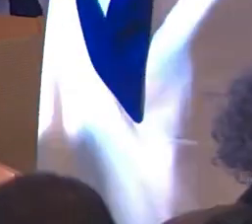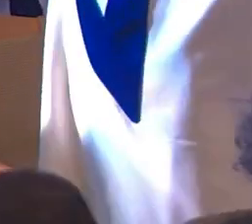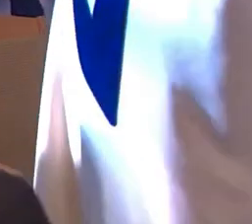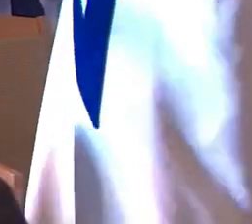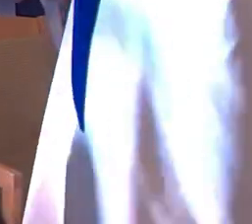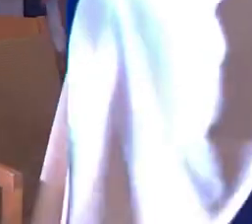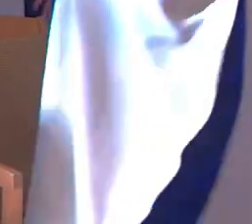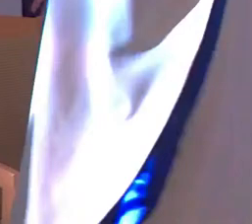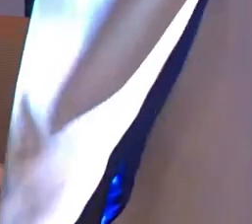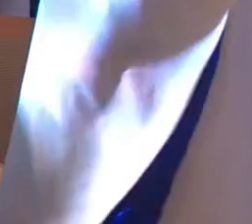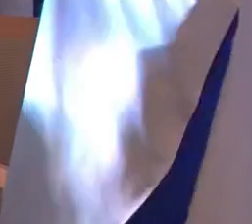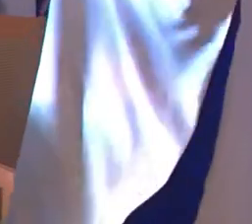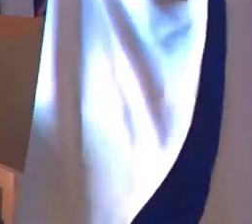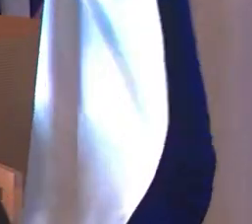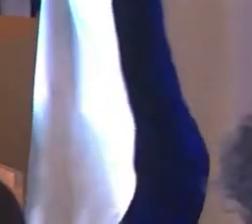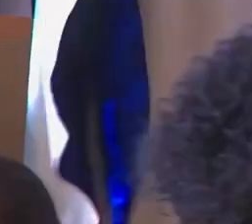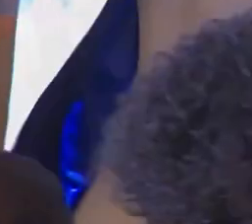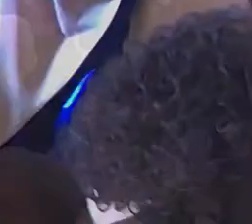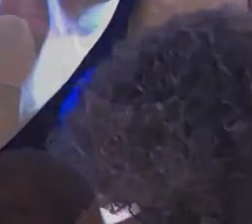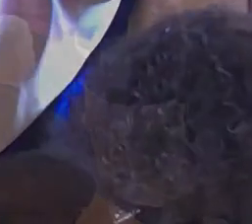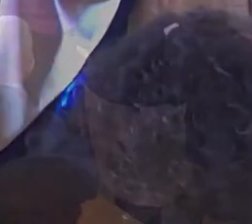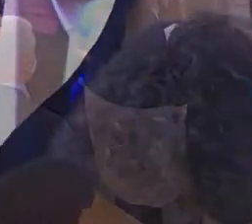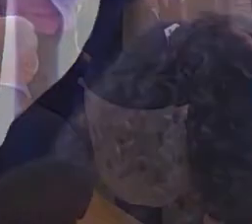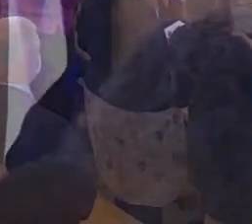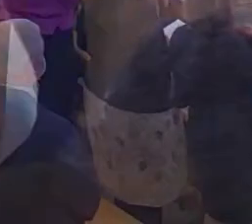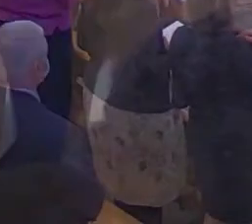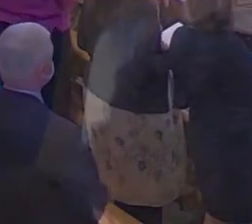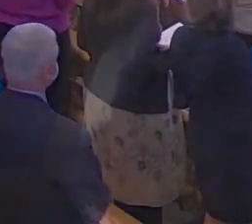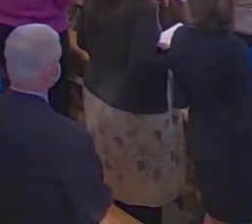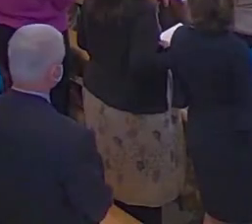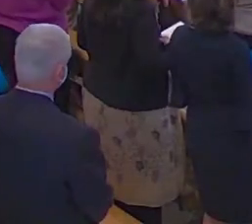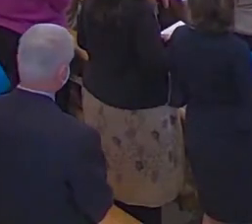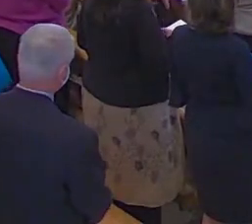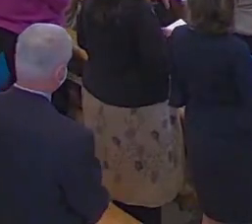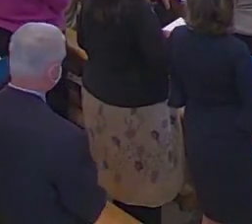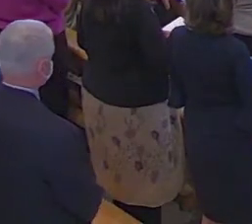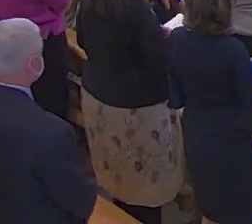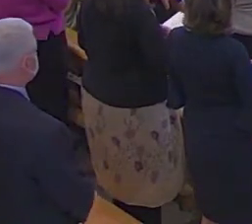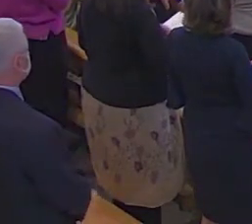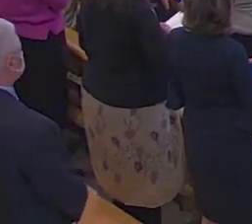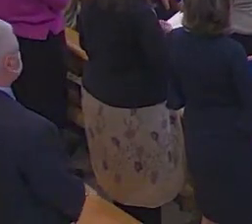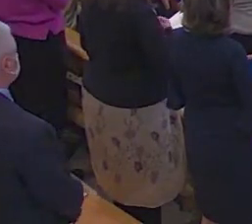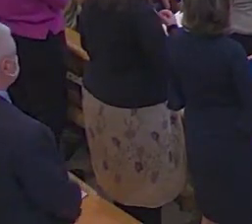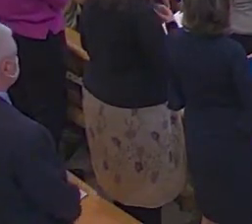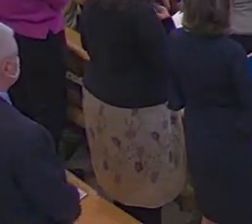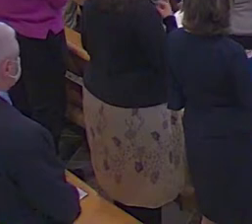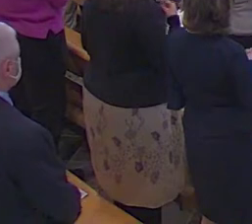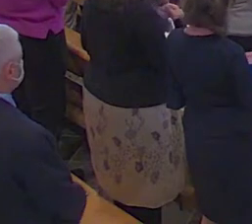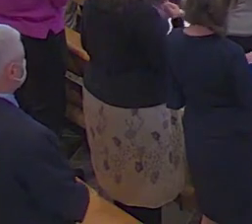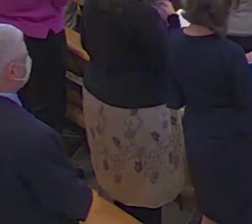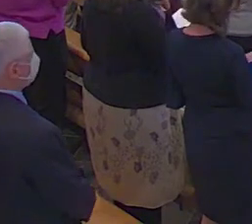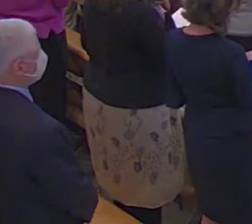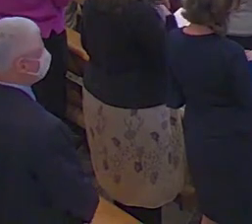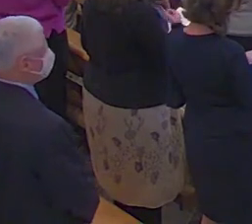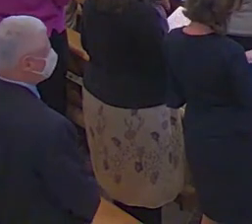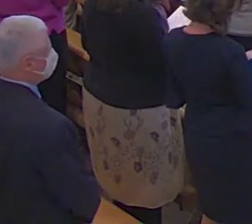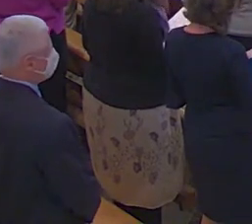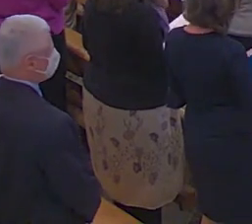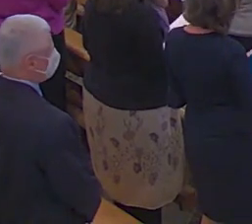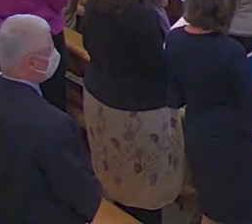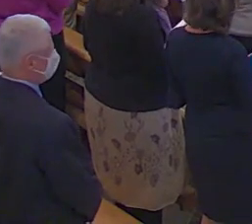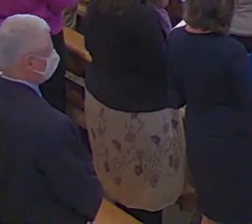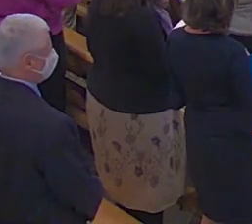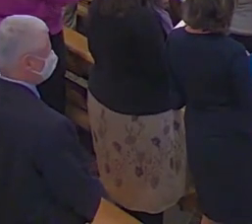Almighty God bless you, Father, Son, and Holy Spirit. Amen. The Lord Jesus Christ is our joy. Let us go forth to love and to serve him.